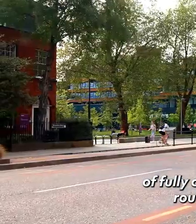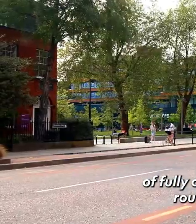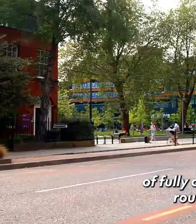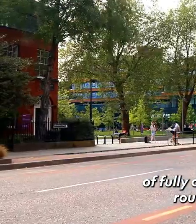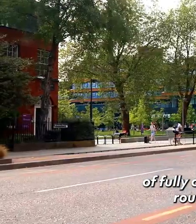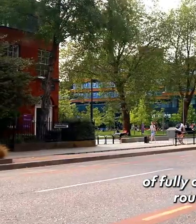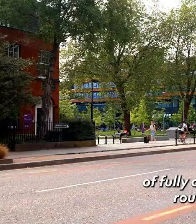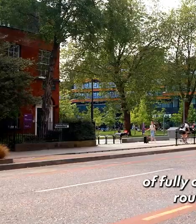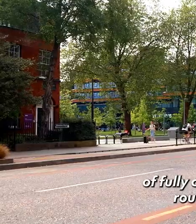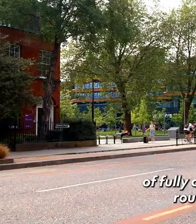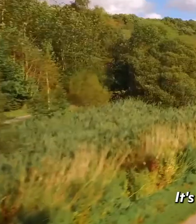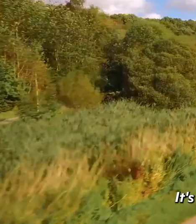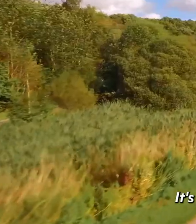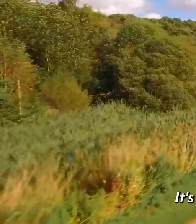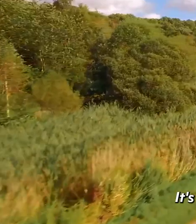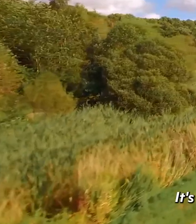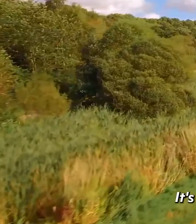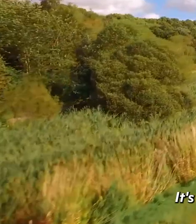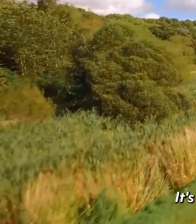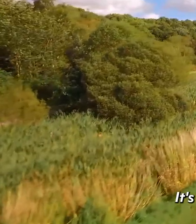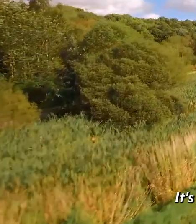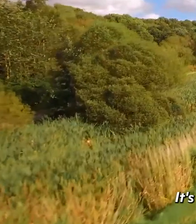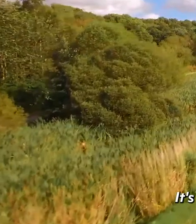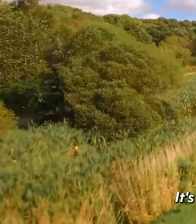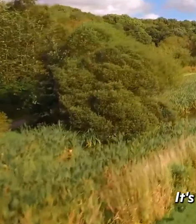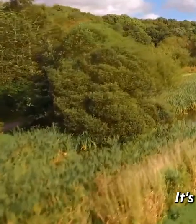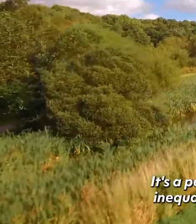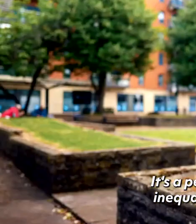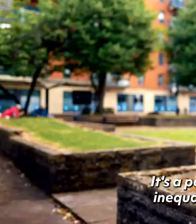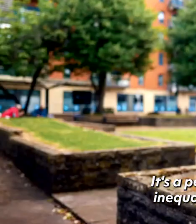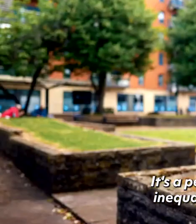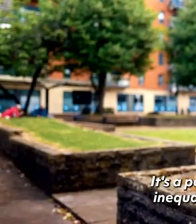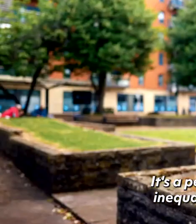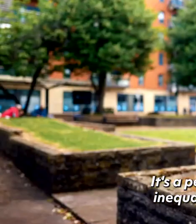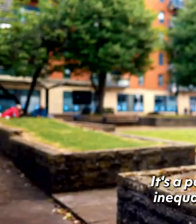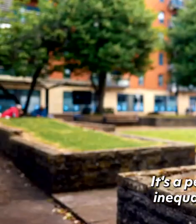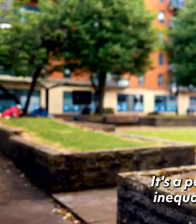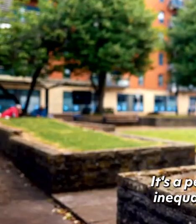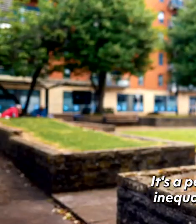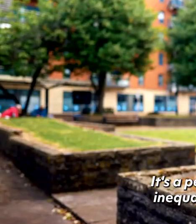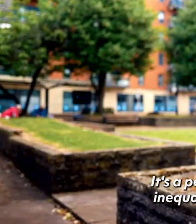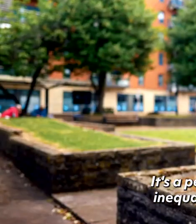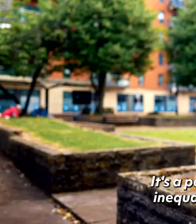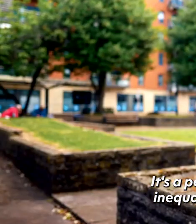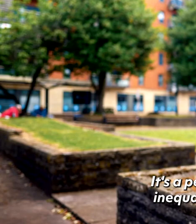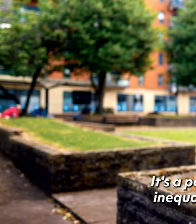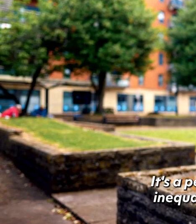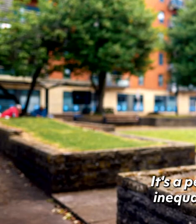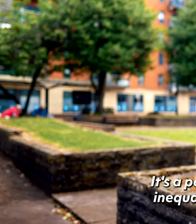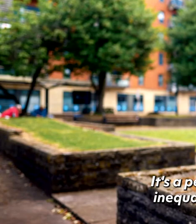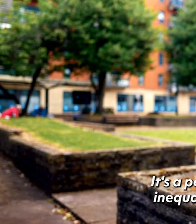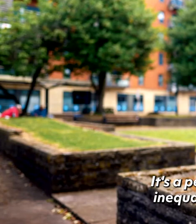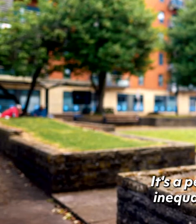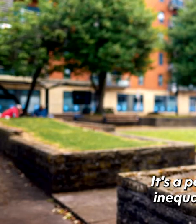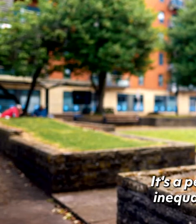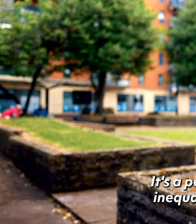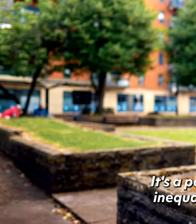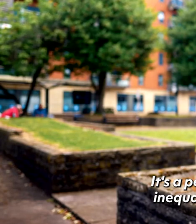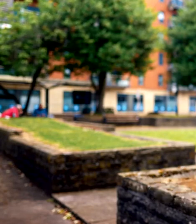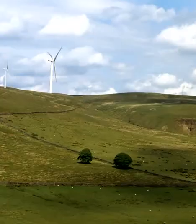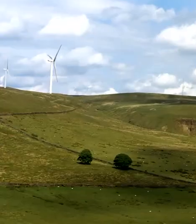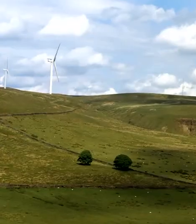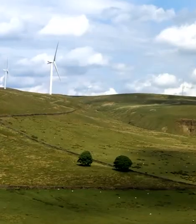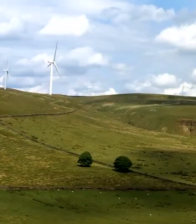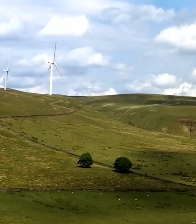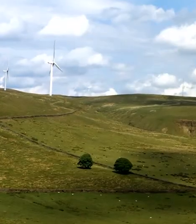walking routes across the city region. It's going to cost £1.5 billion. It's a perfect option to tackle health, inequality and of course